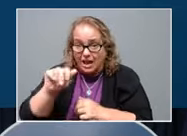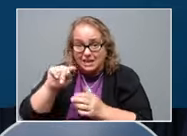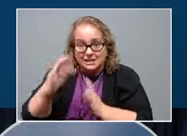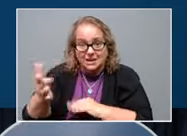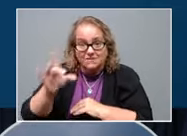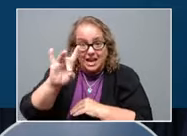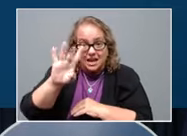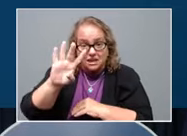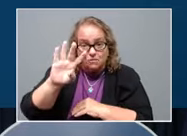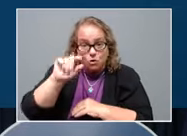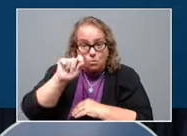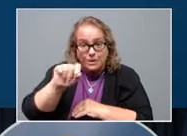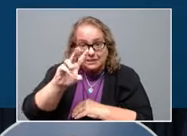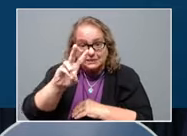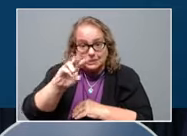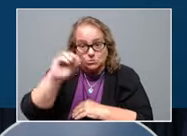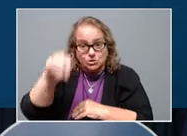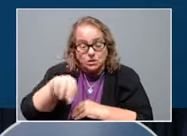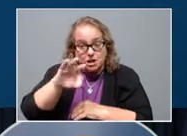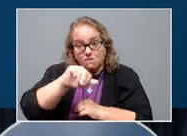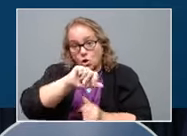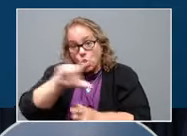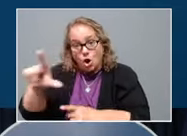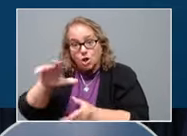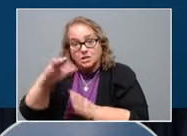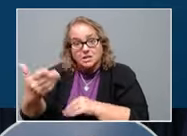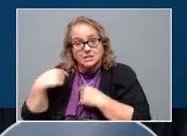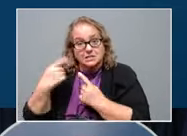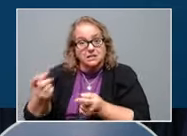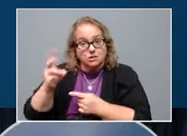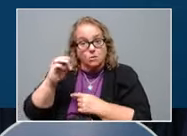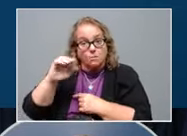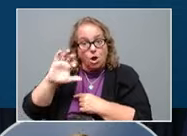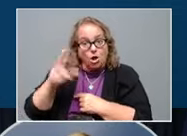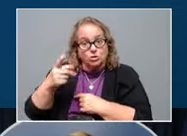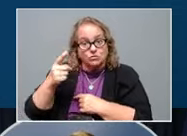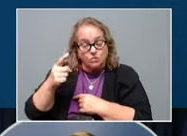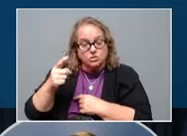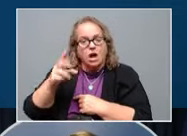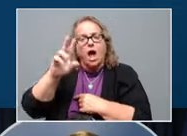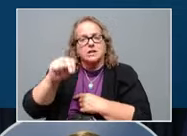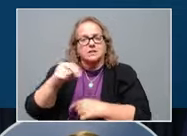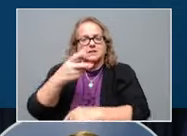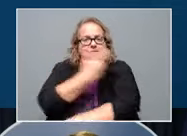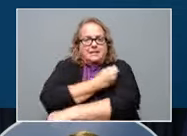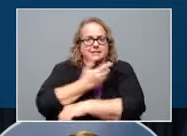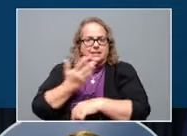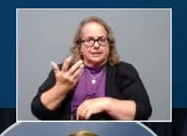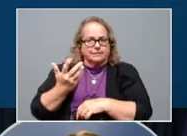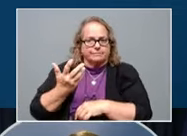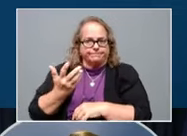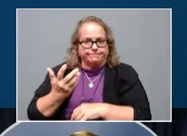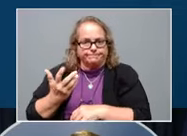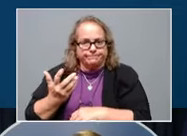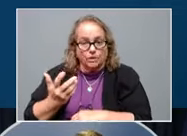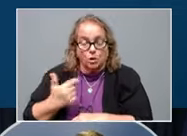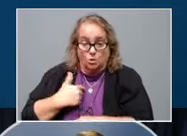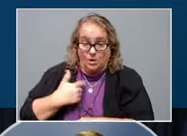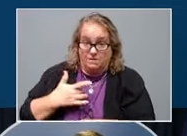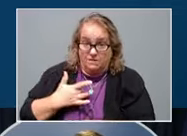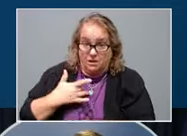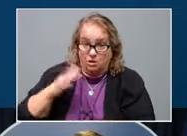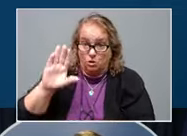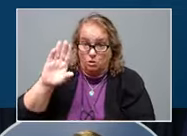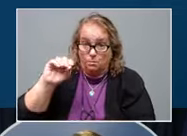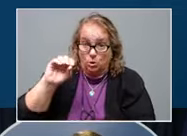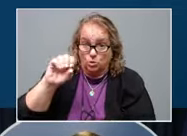84.6% of all deaths since March 1, unvaccinated. We believe that these boosters for the